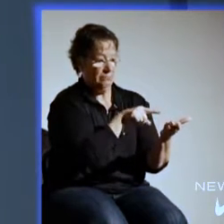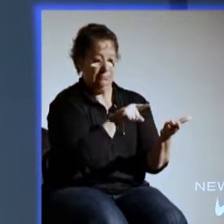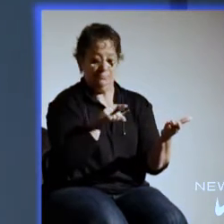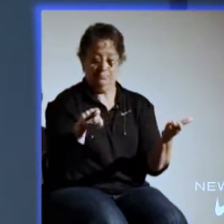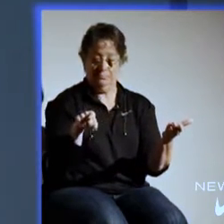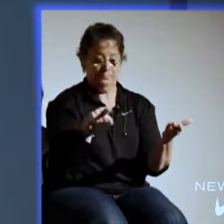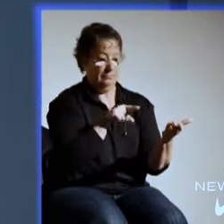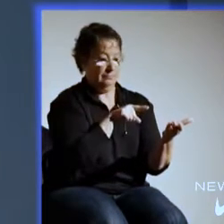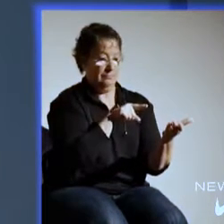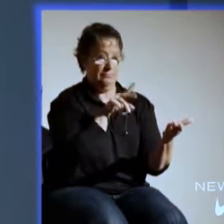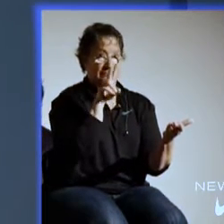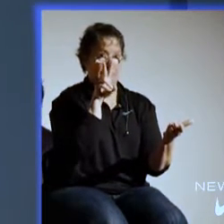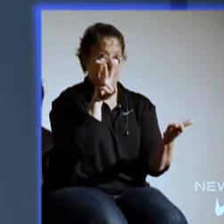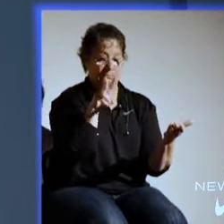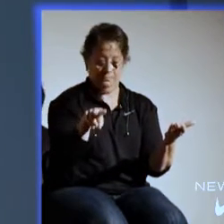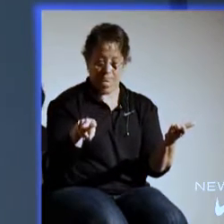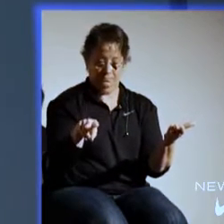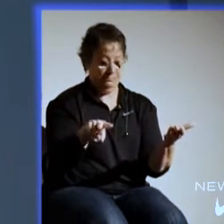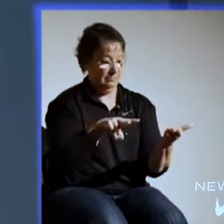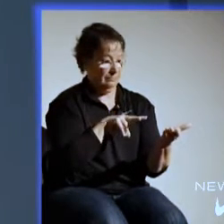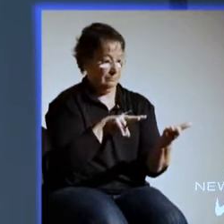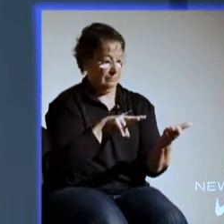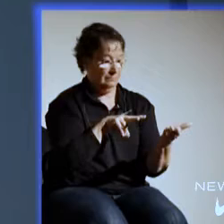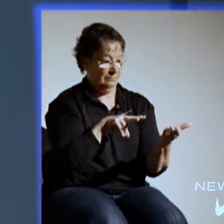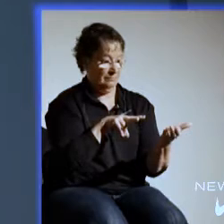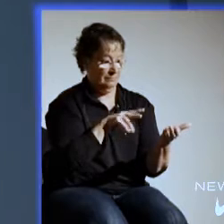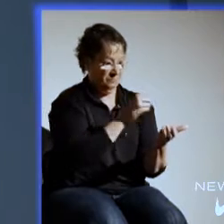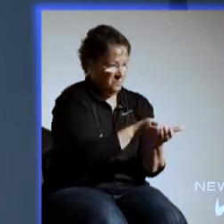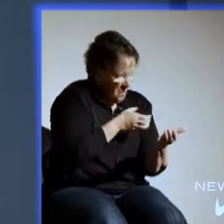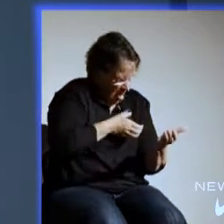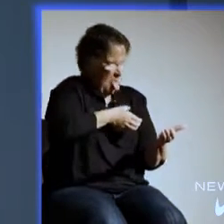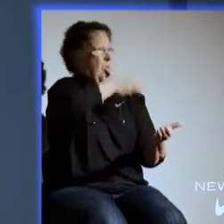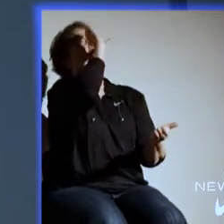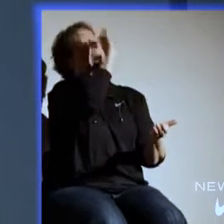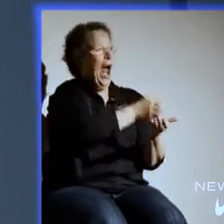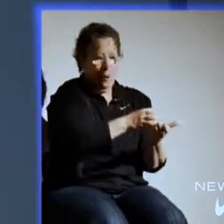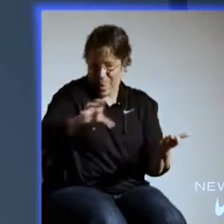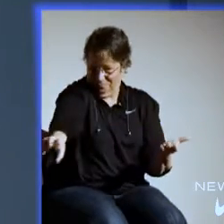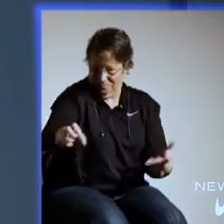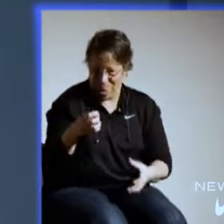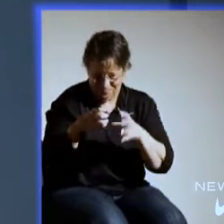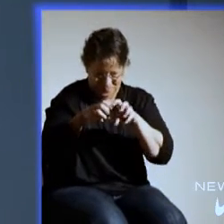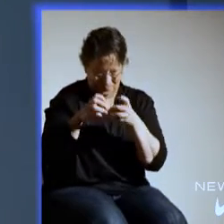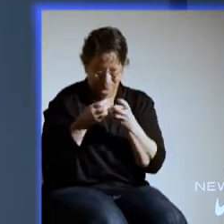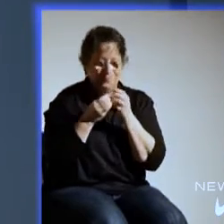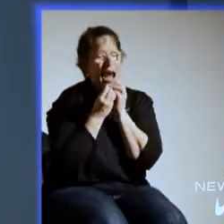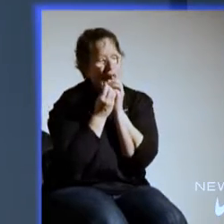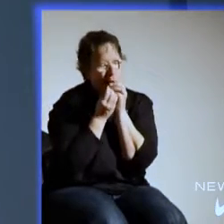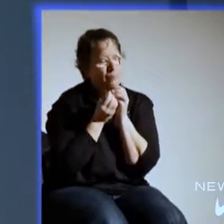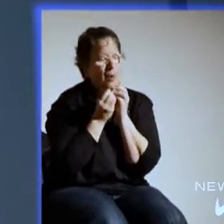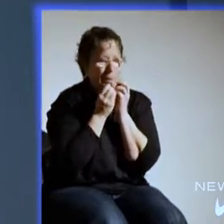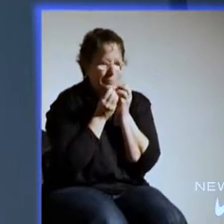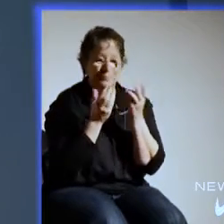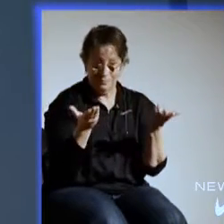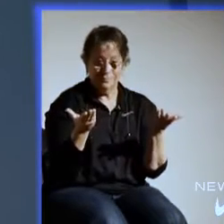that solution. And she, bam, slammed that and grabbed that egg. And she was happy as a clam.